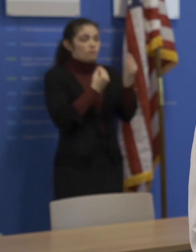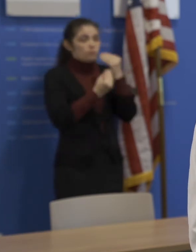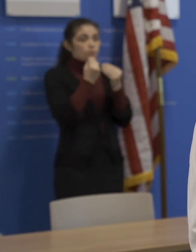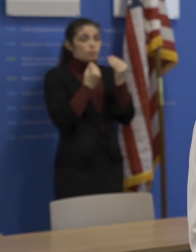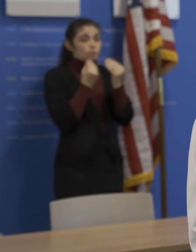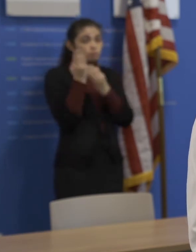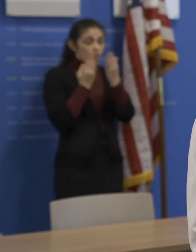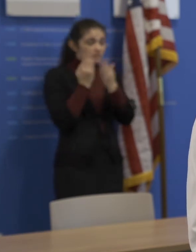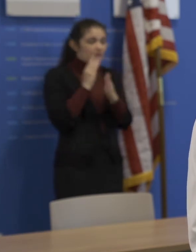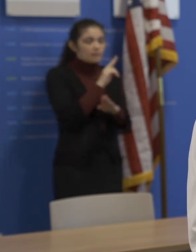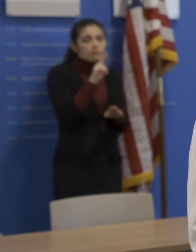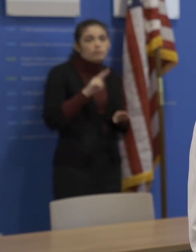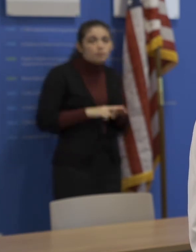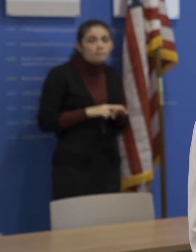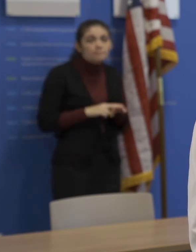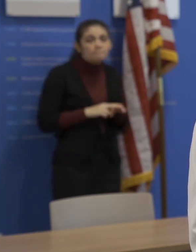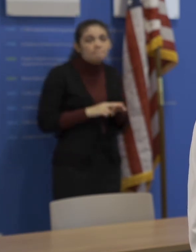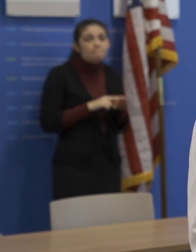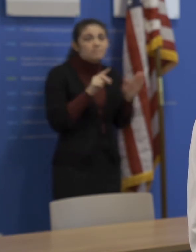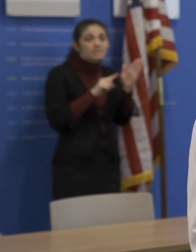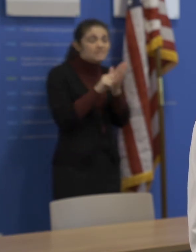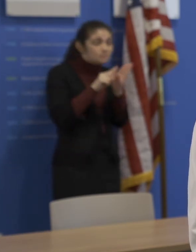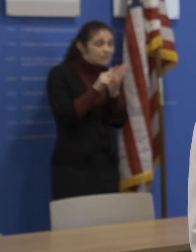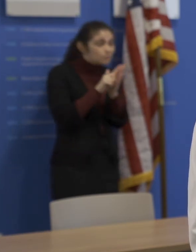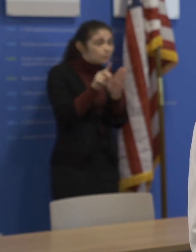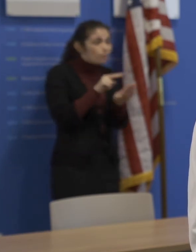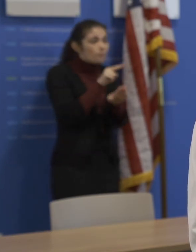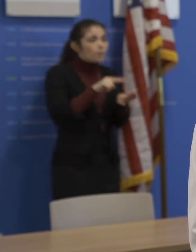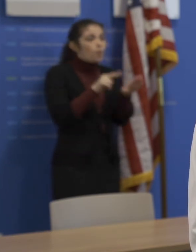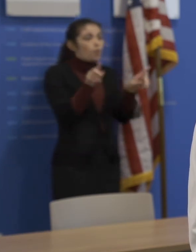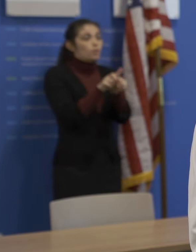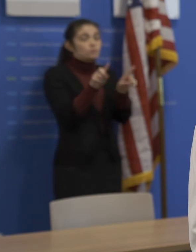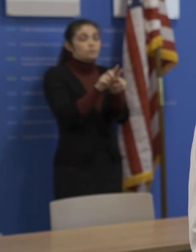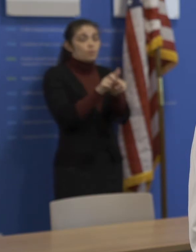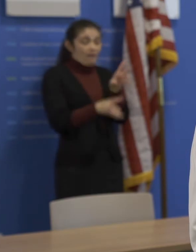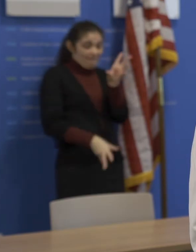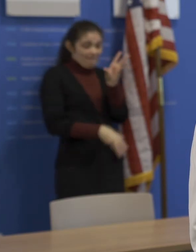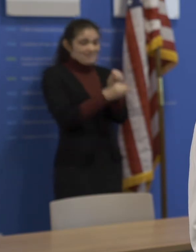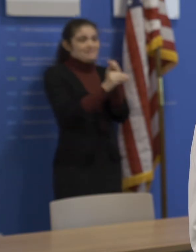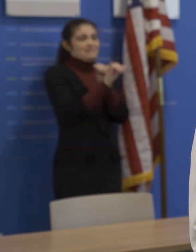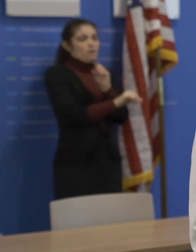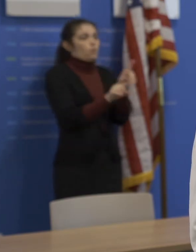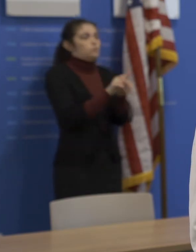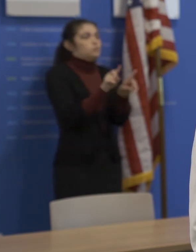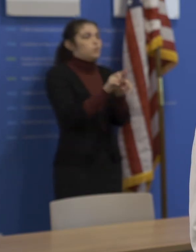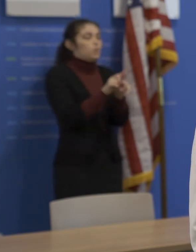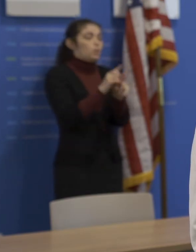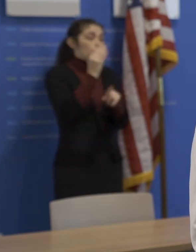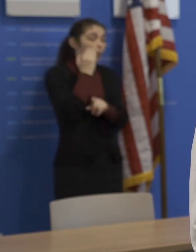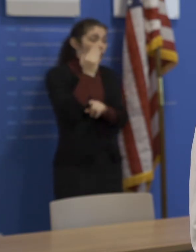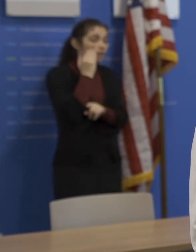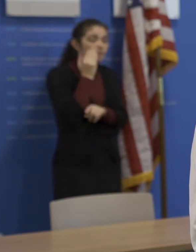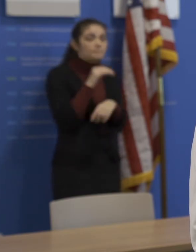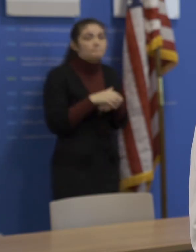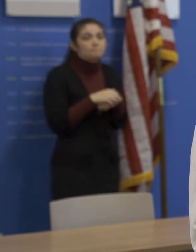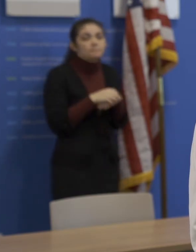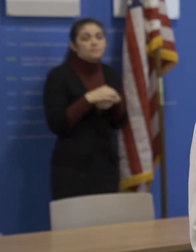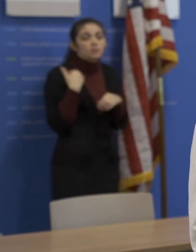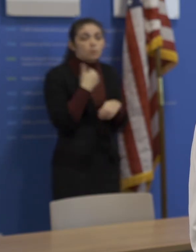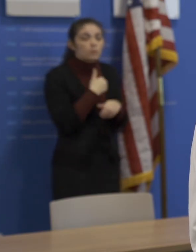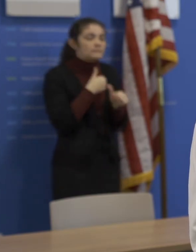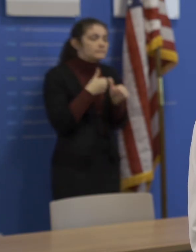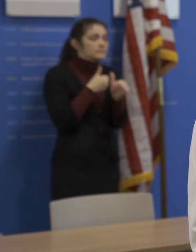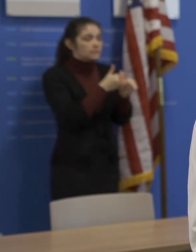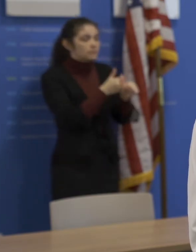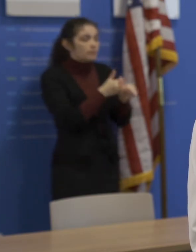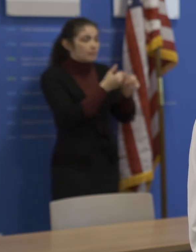operations at their usual inspection routines. But in addition to that, they're also making sure that we are